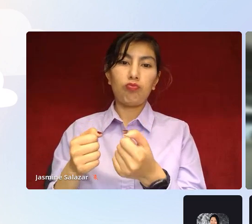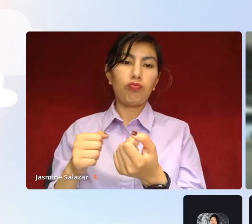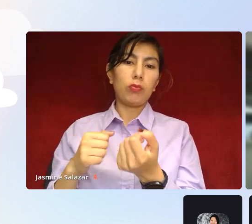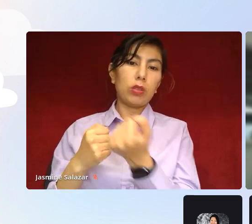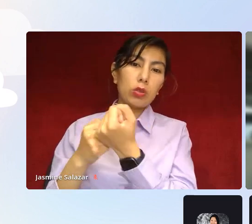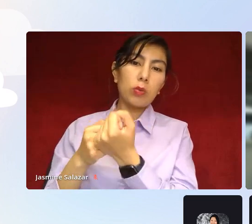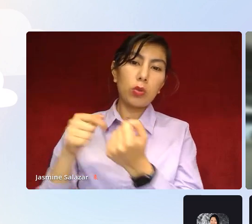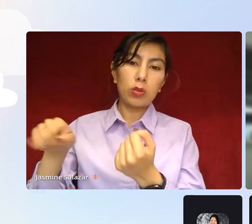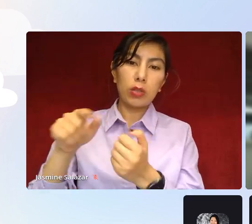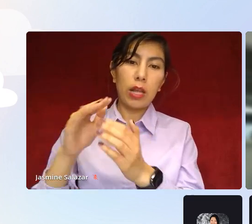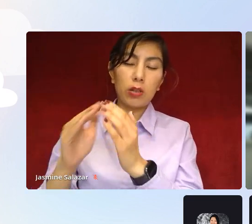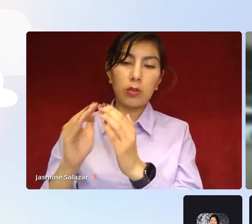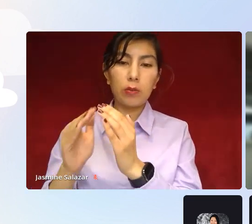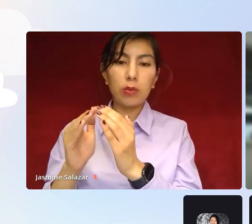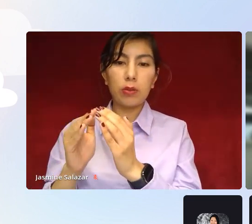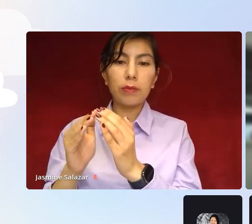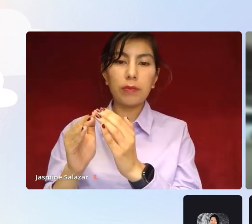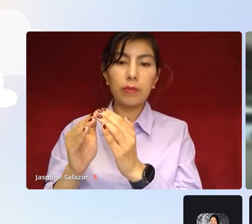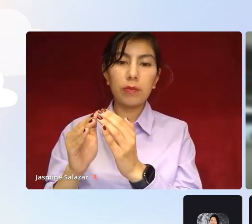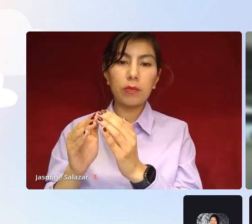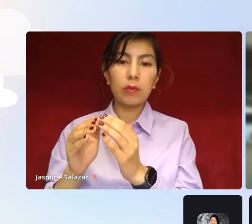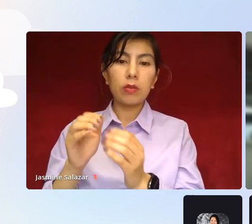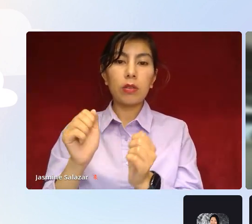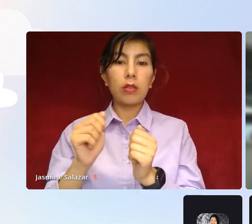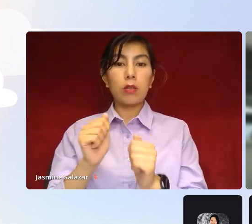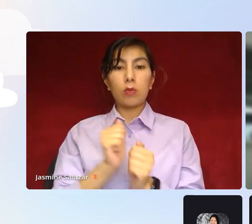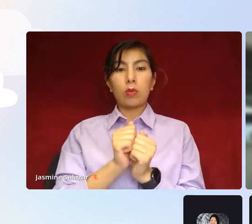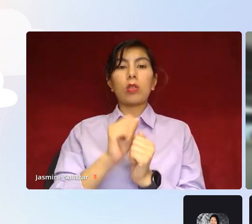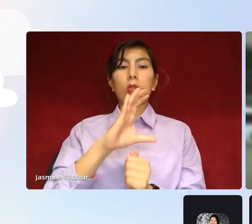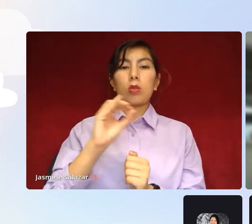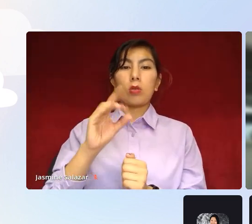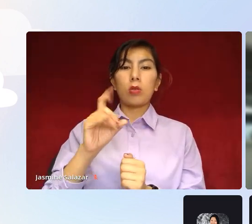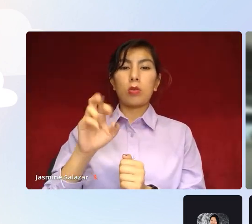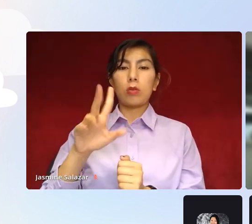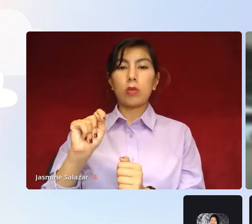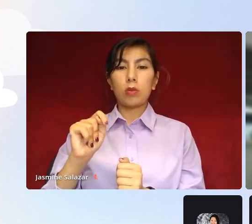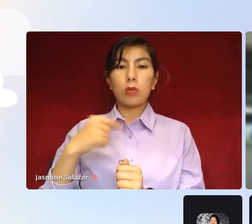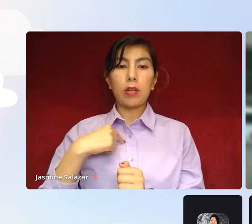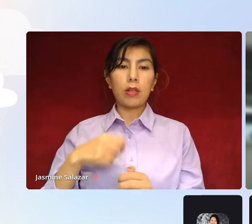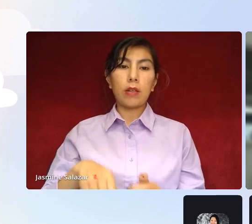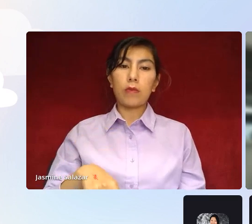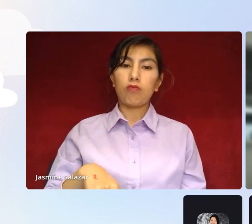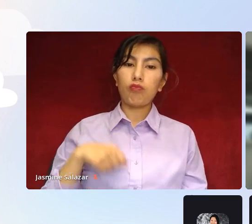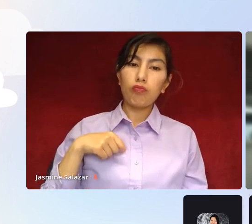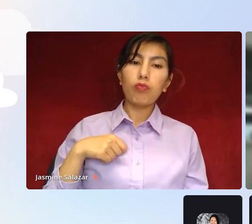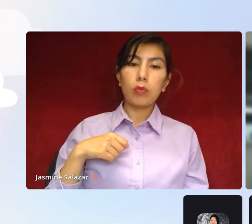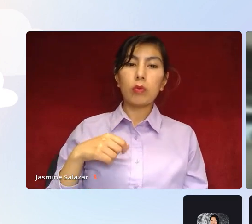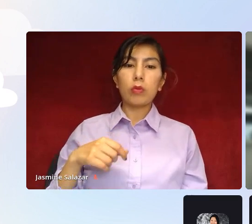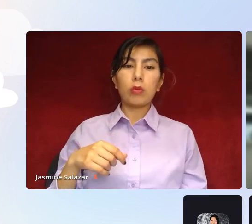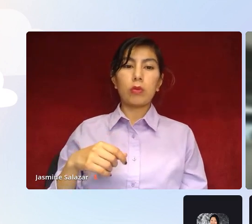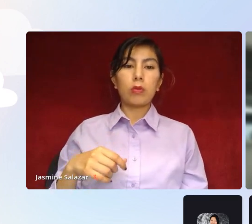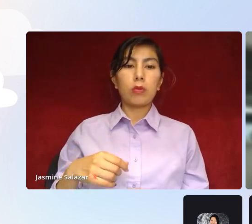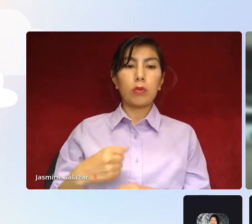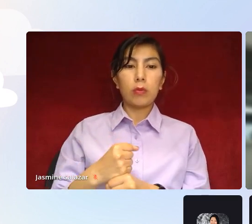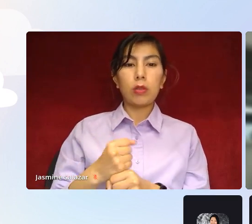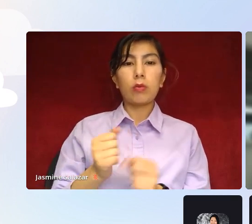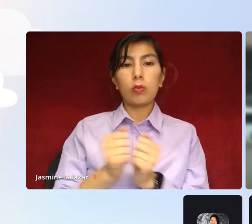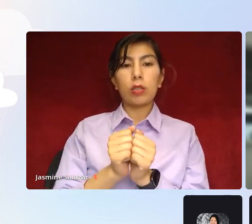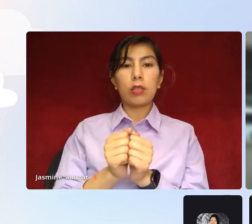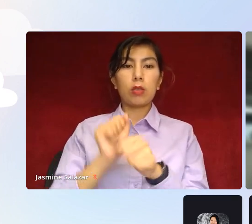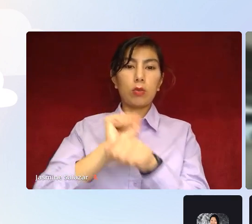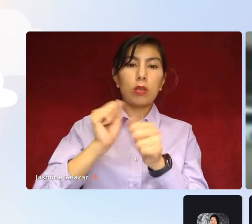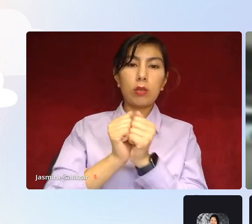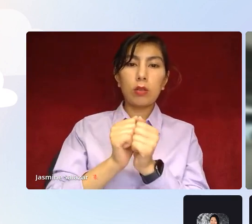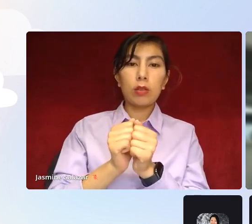and communities. As co-director of NTTAC, I am privileged to work with a dedicated team of individuals who are